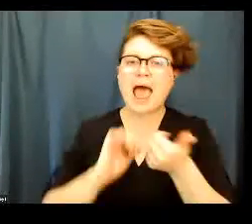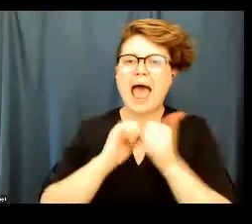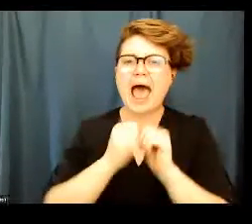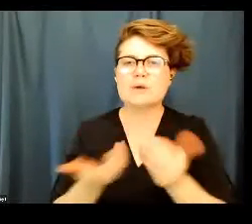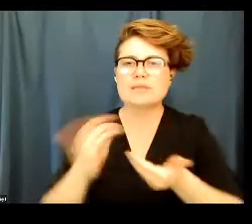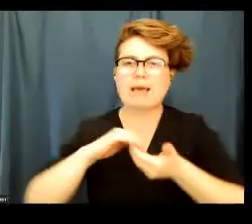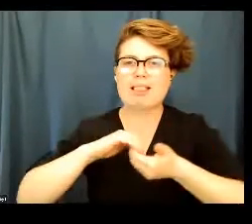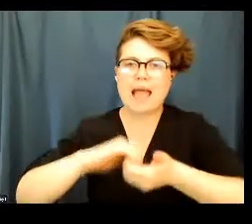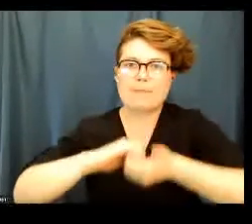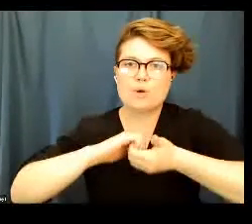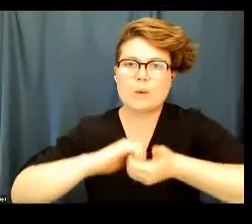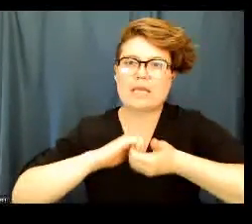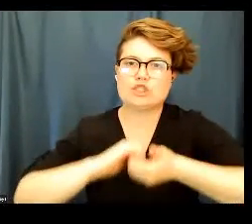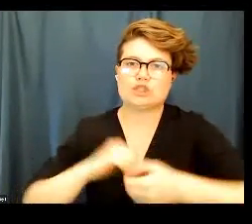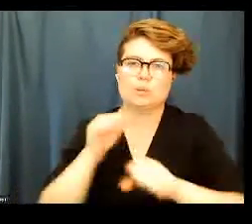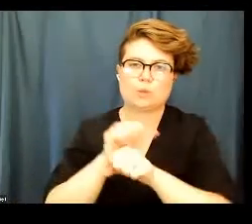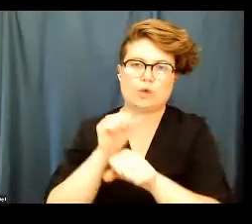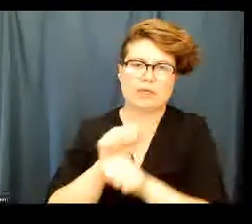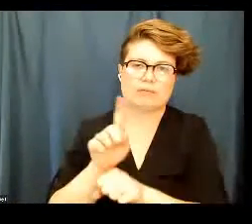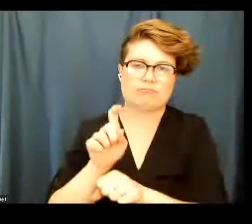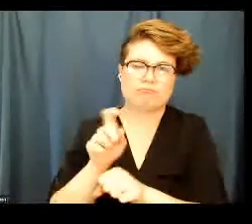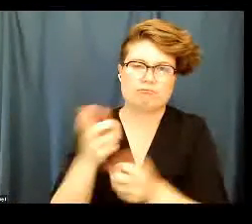here?